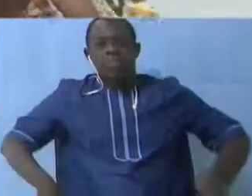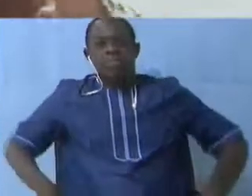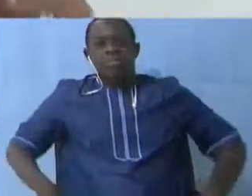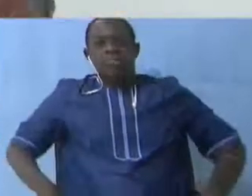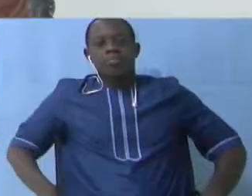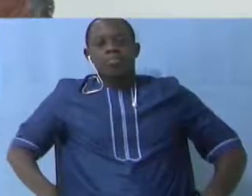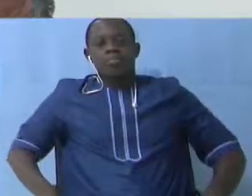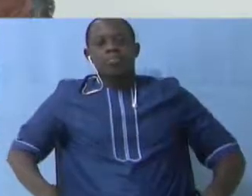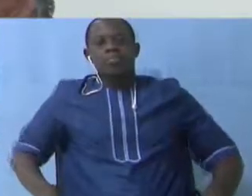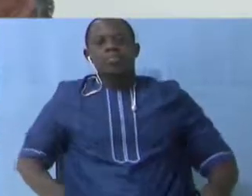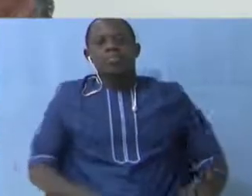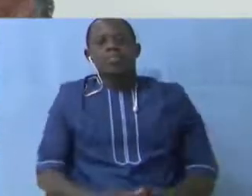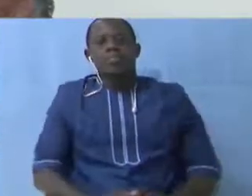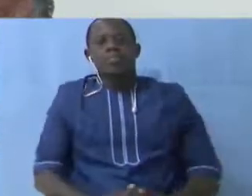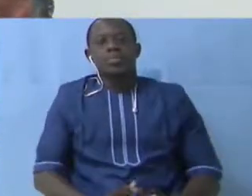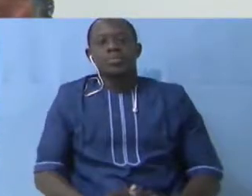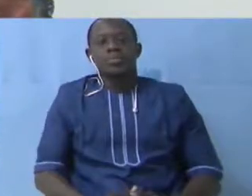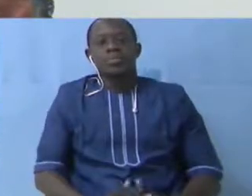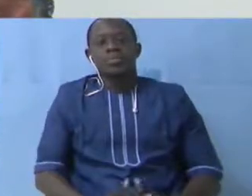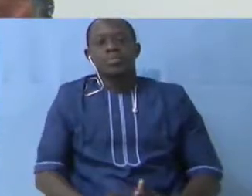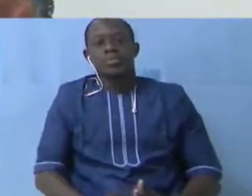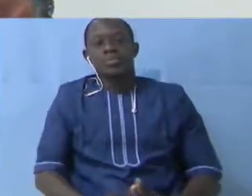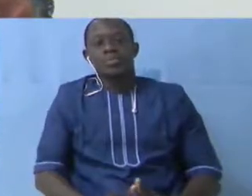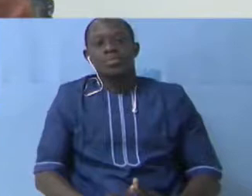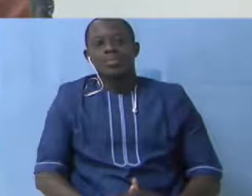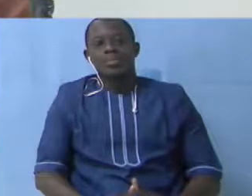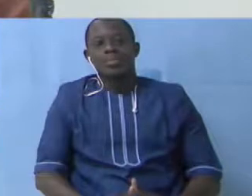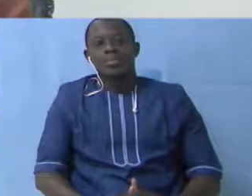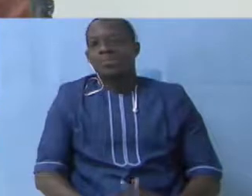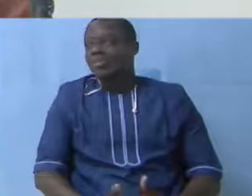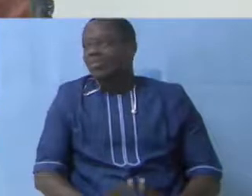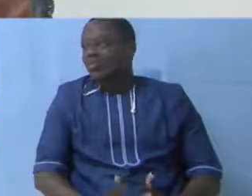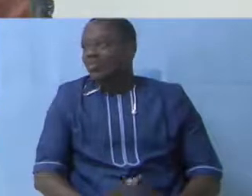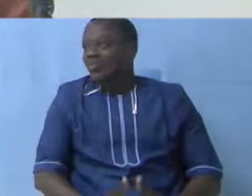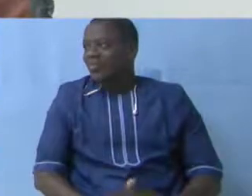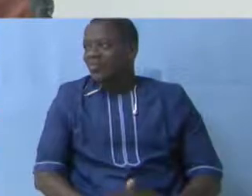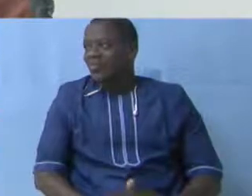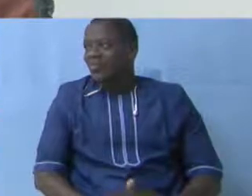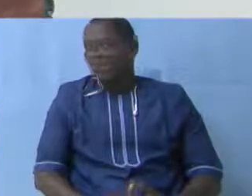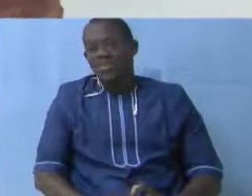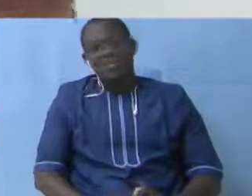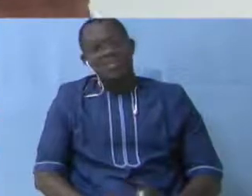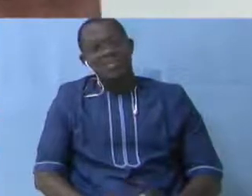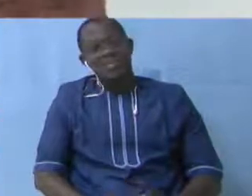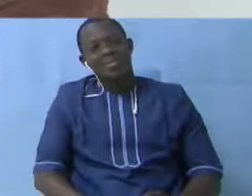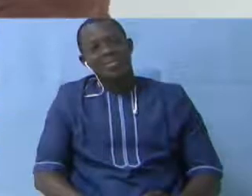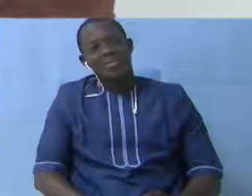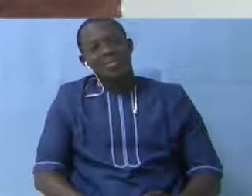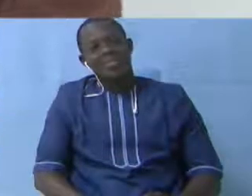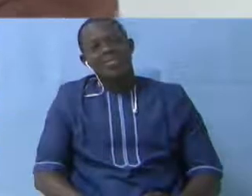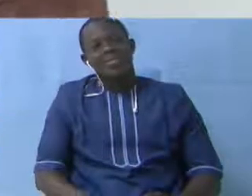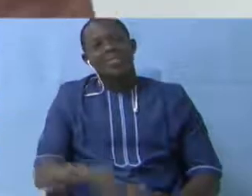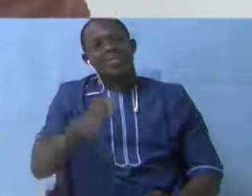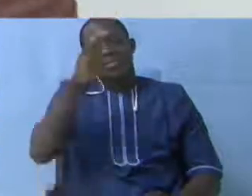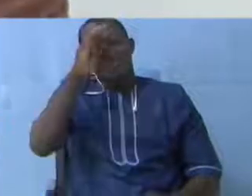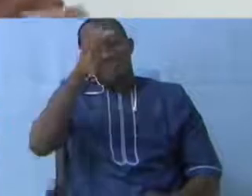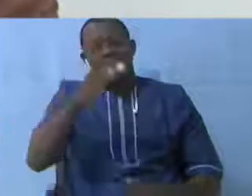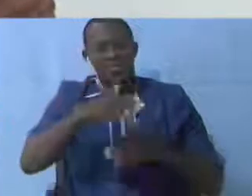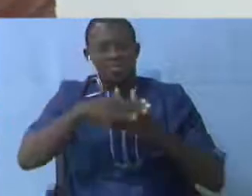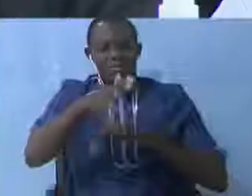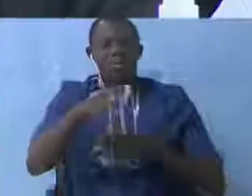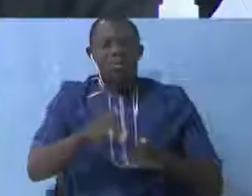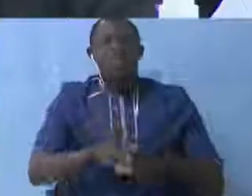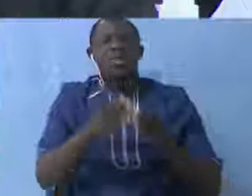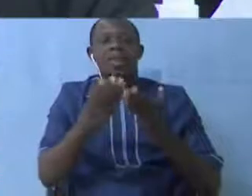Oh, D as in David. As in Delta, yes. Yes. Thank you very much. Well,